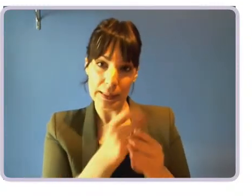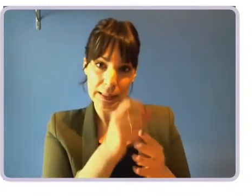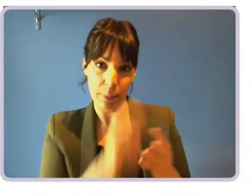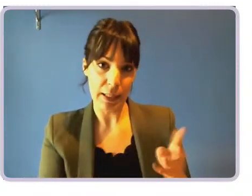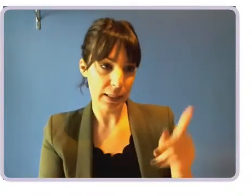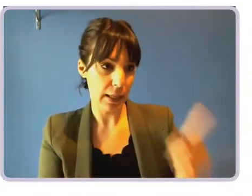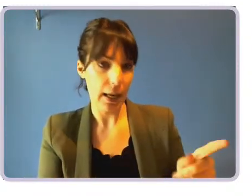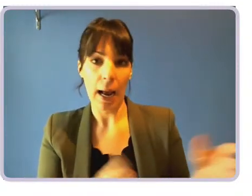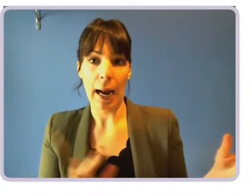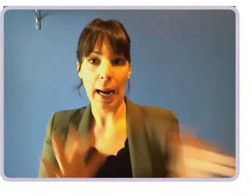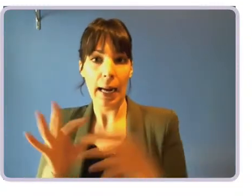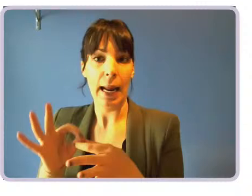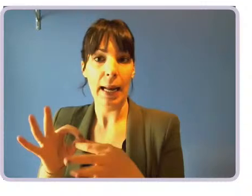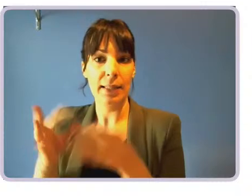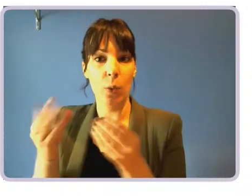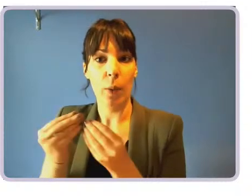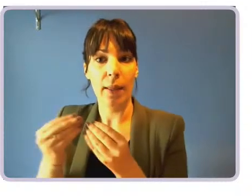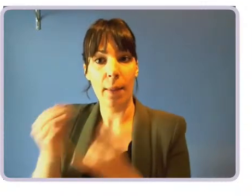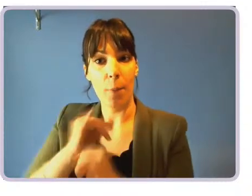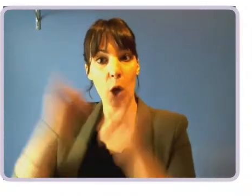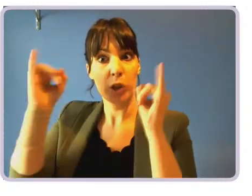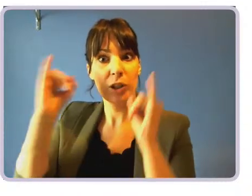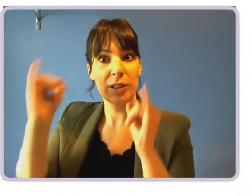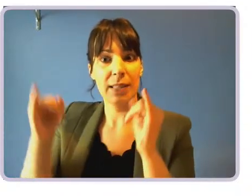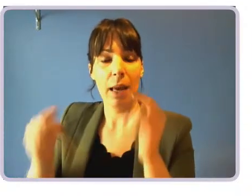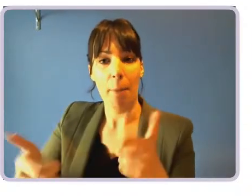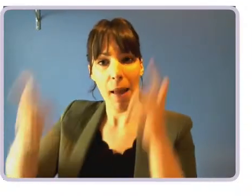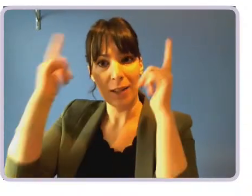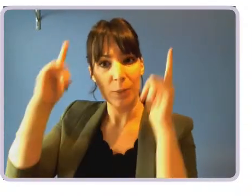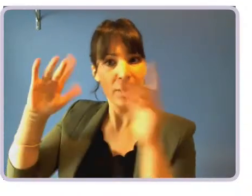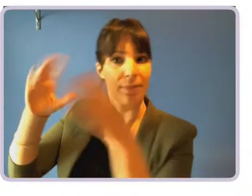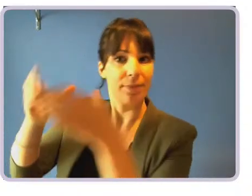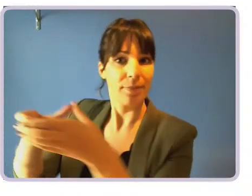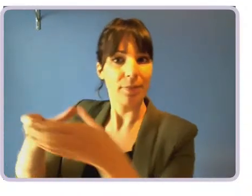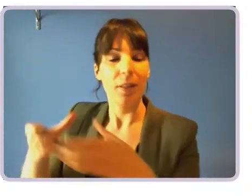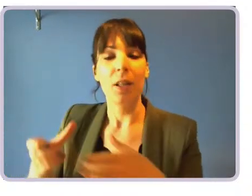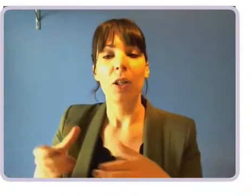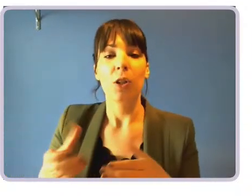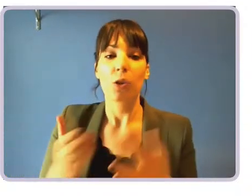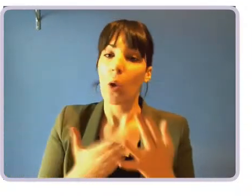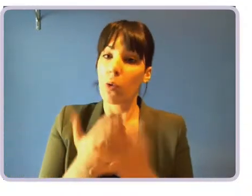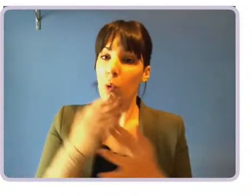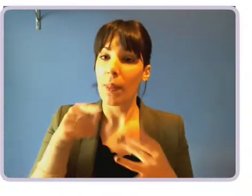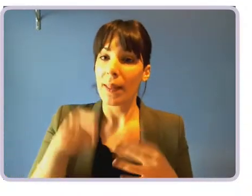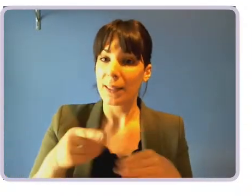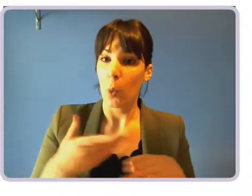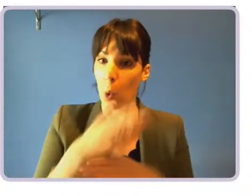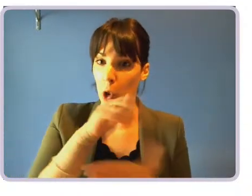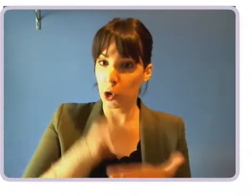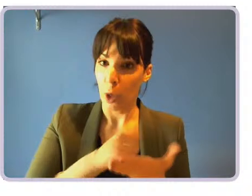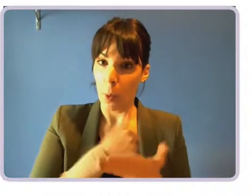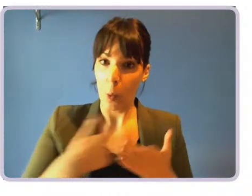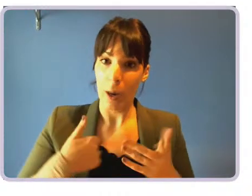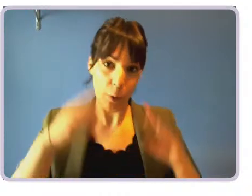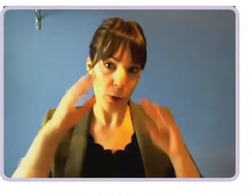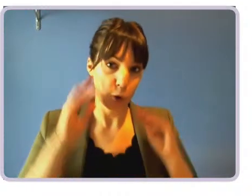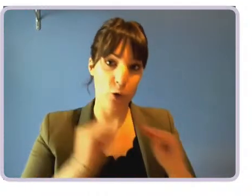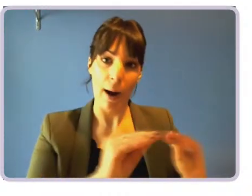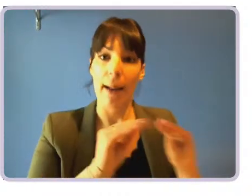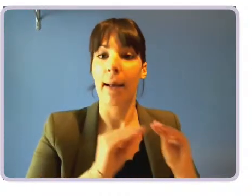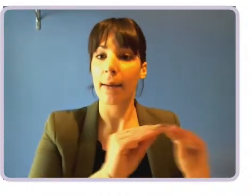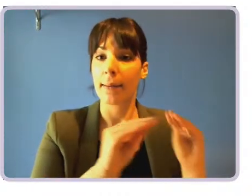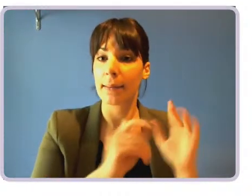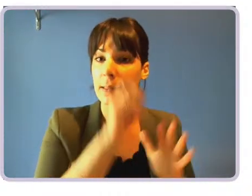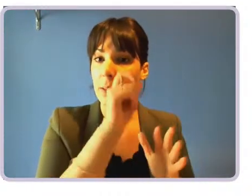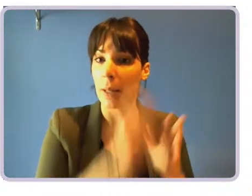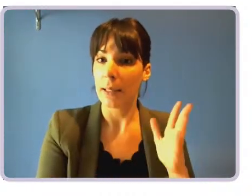at this workshop where we were training the peer leaders in person-centered emergency preparedness. We made sure we brought state-level